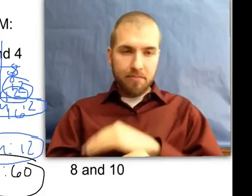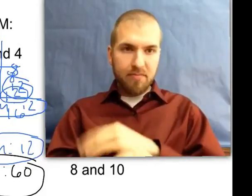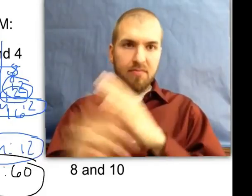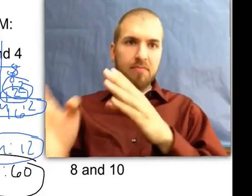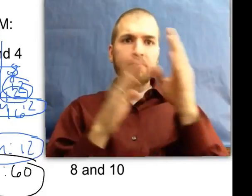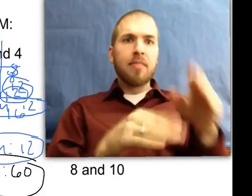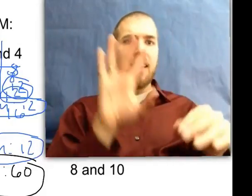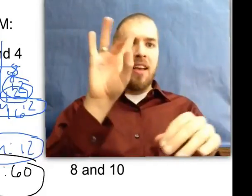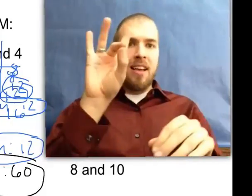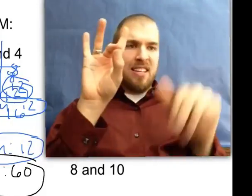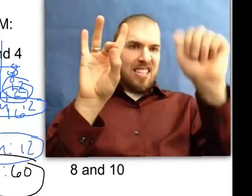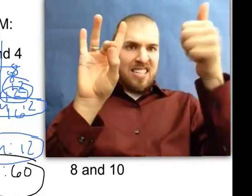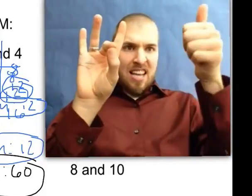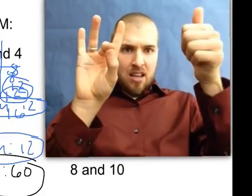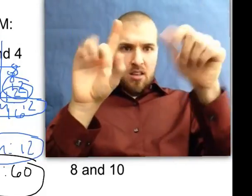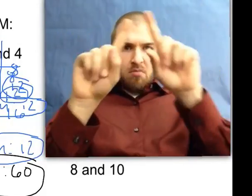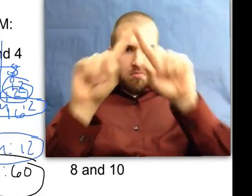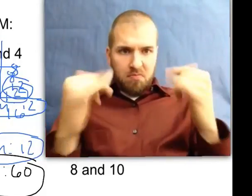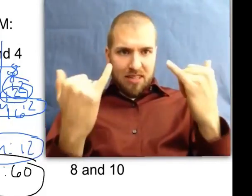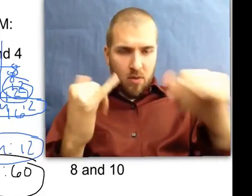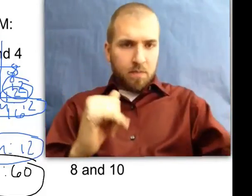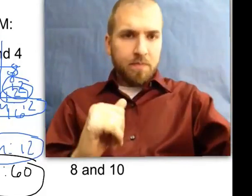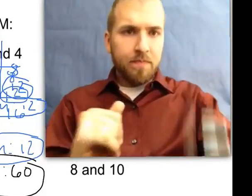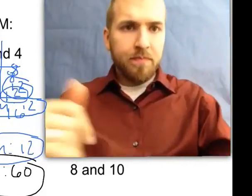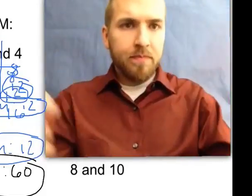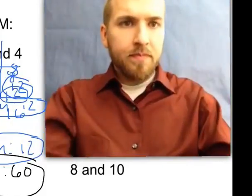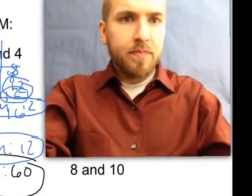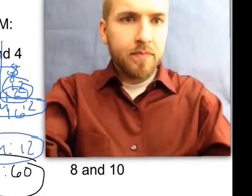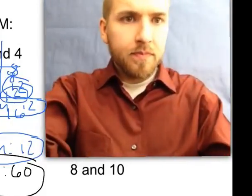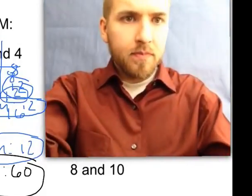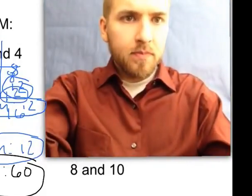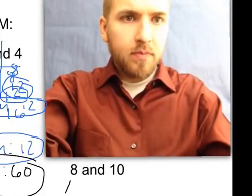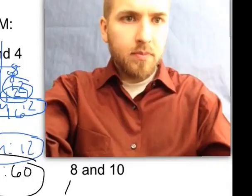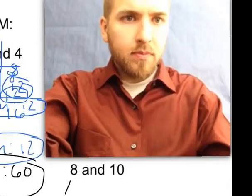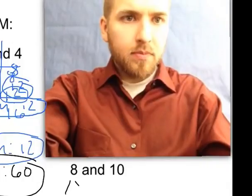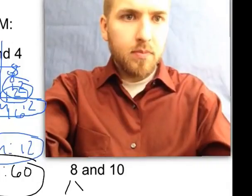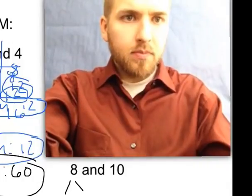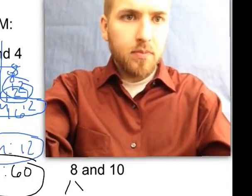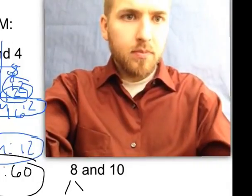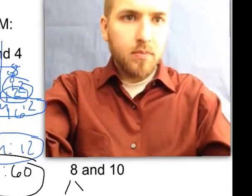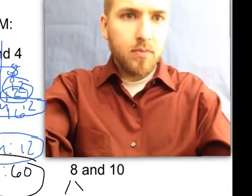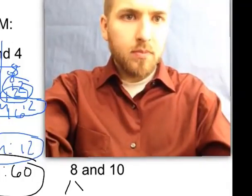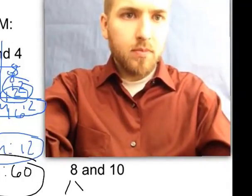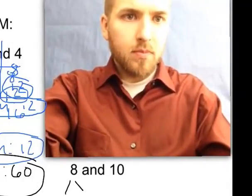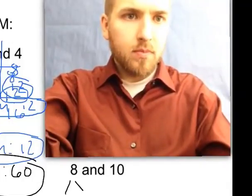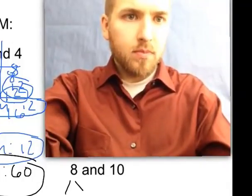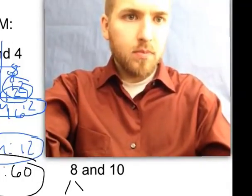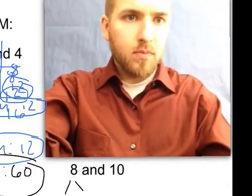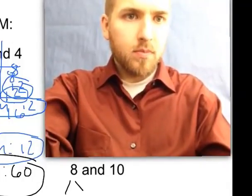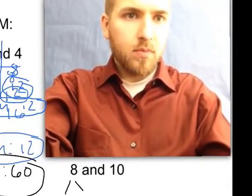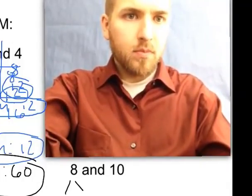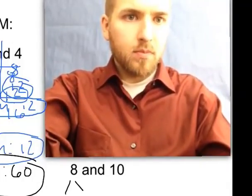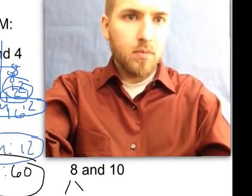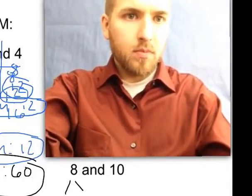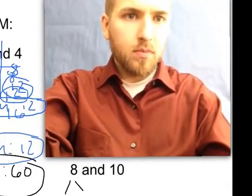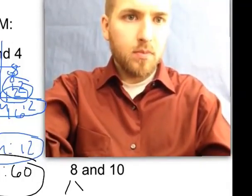was the least common multiple, we can just use this factoring method. So for our last one, 8 and 10, we're also going to use the